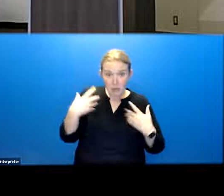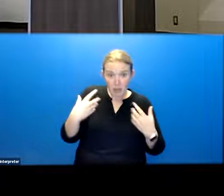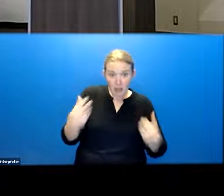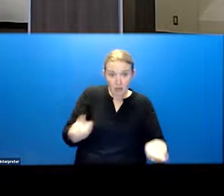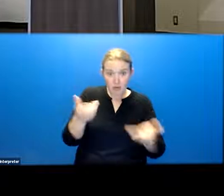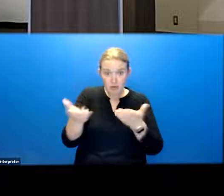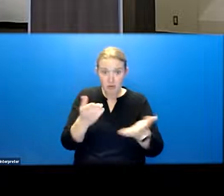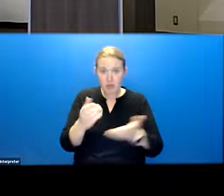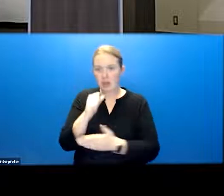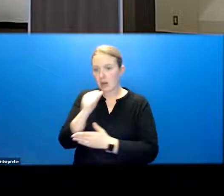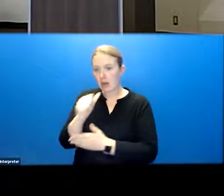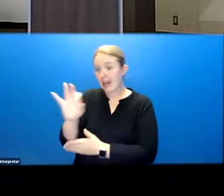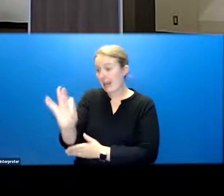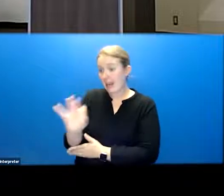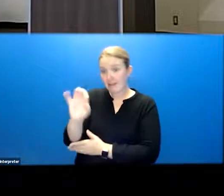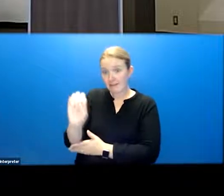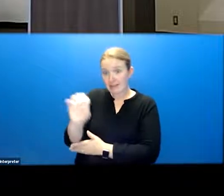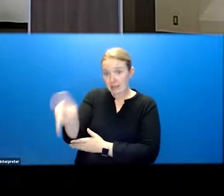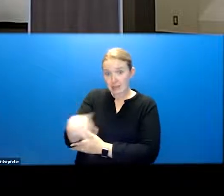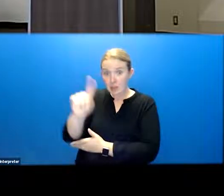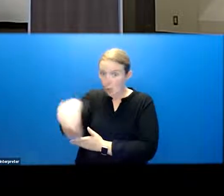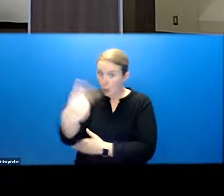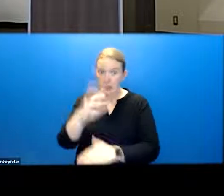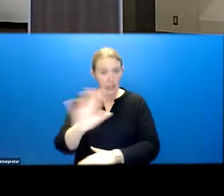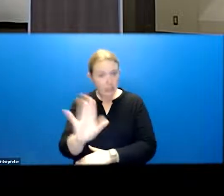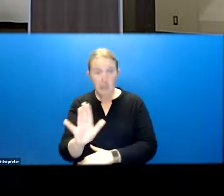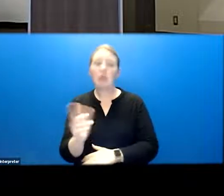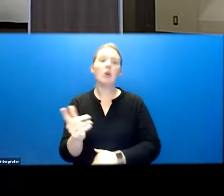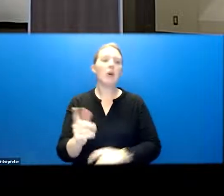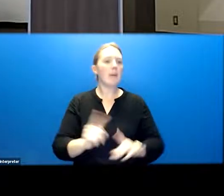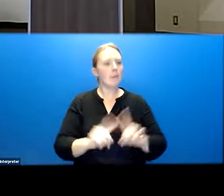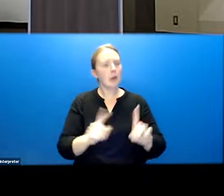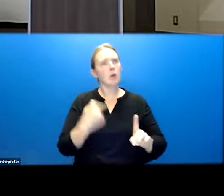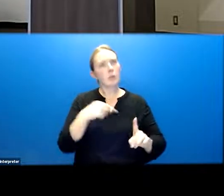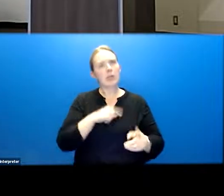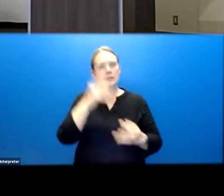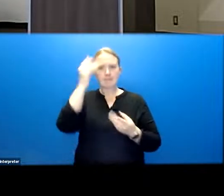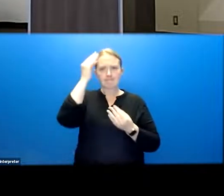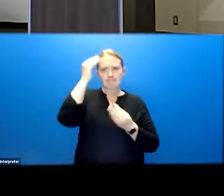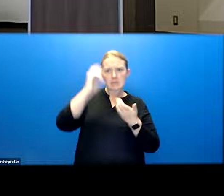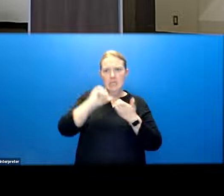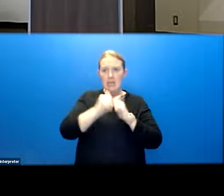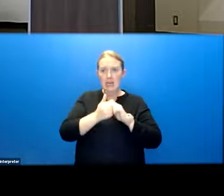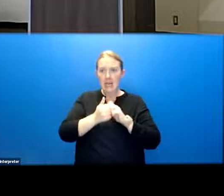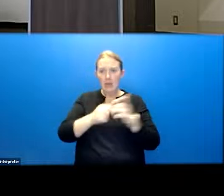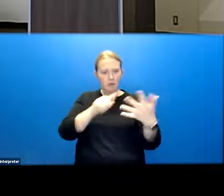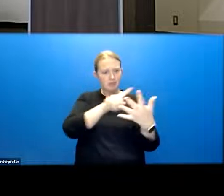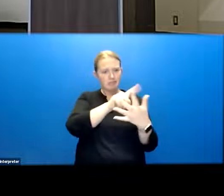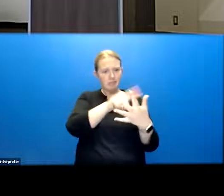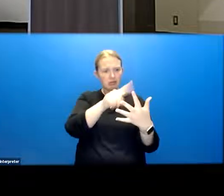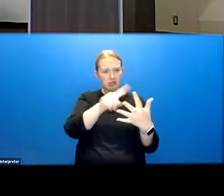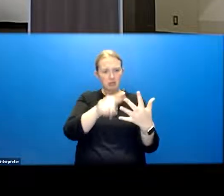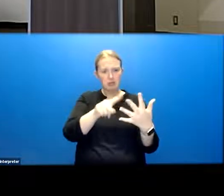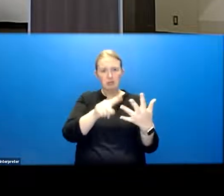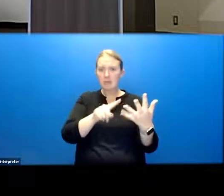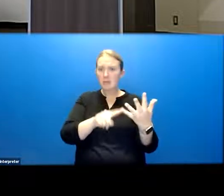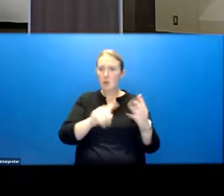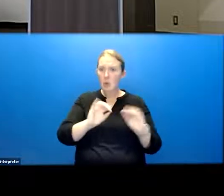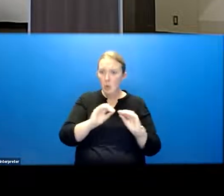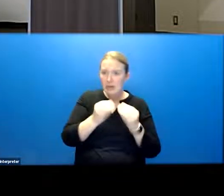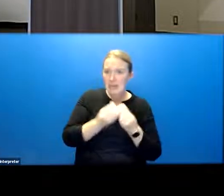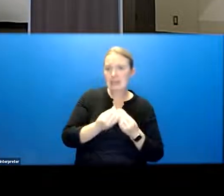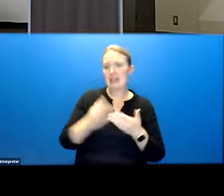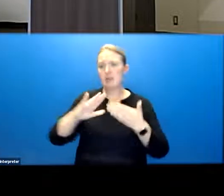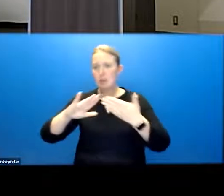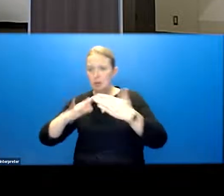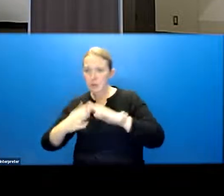for FEP, but these are the things that we kind of need to think about, and how all of these different organizations and communities and